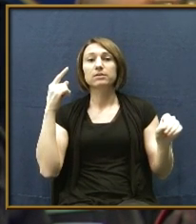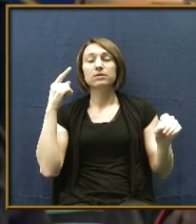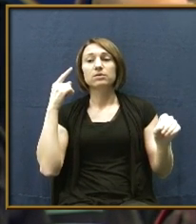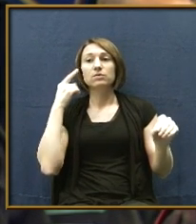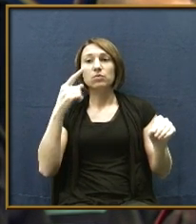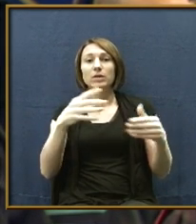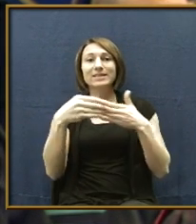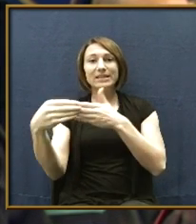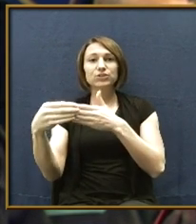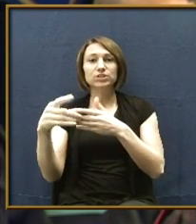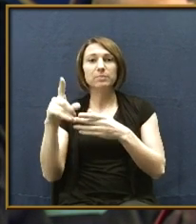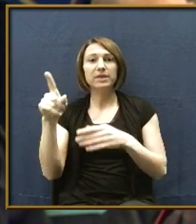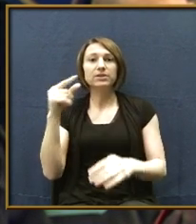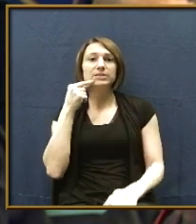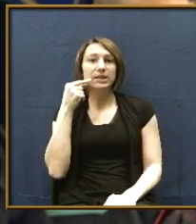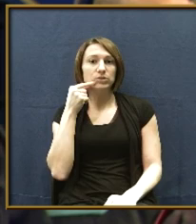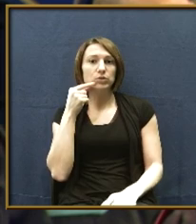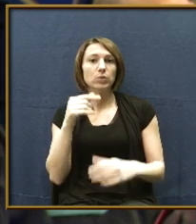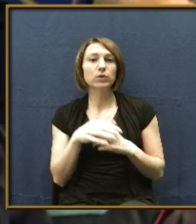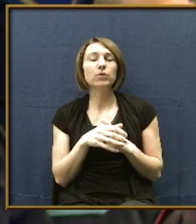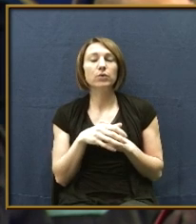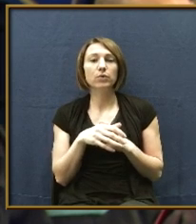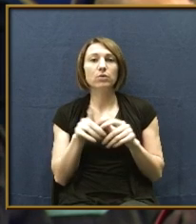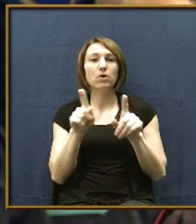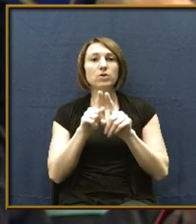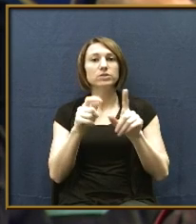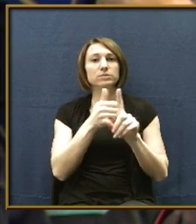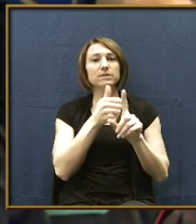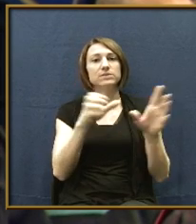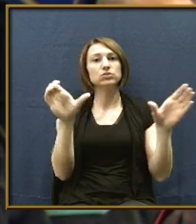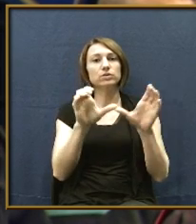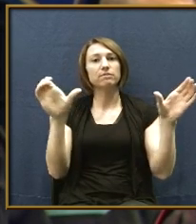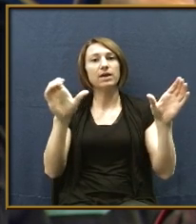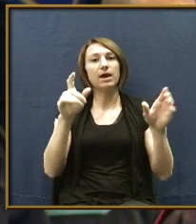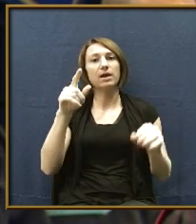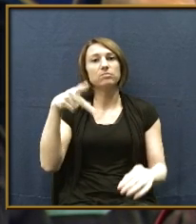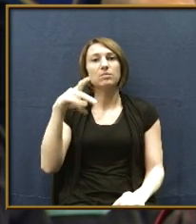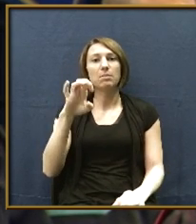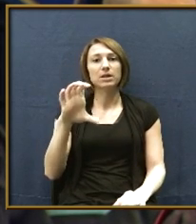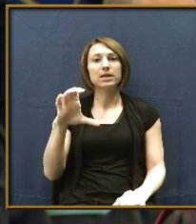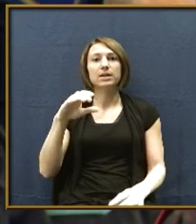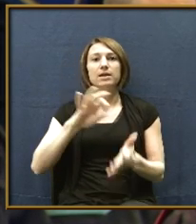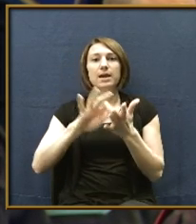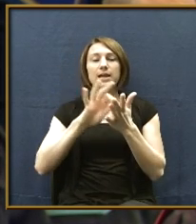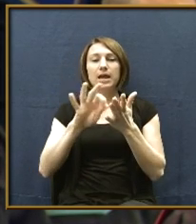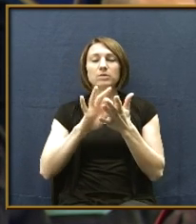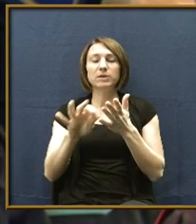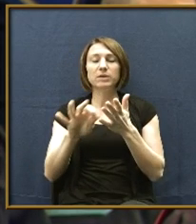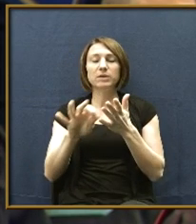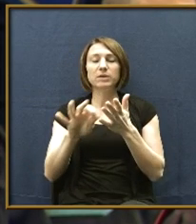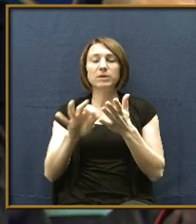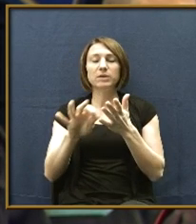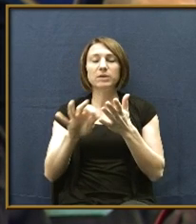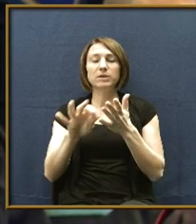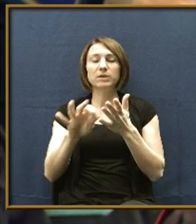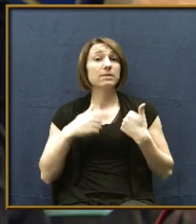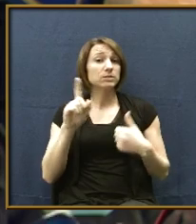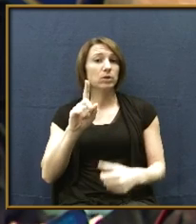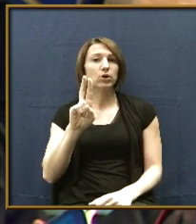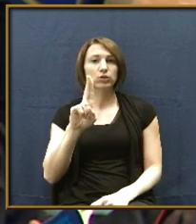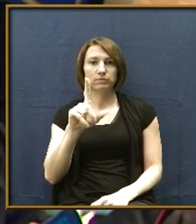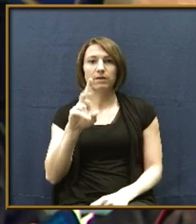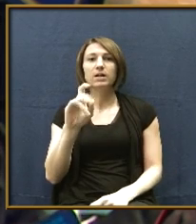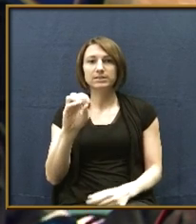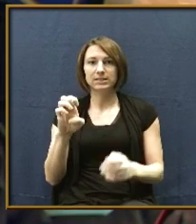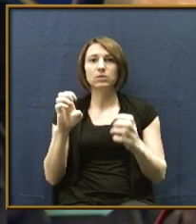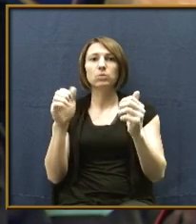Antonio. He is also a certified public accountant and a private pilot. He lives in